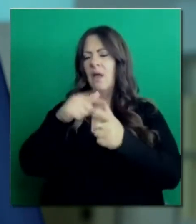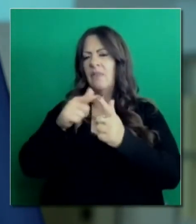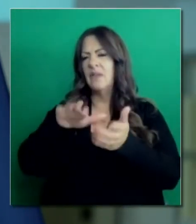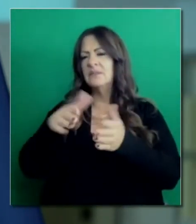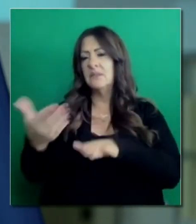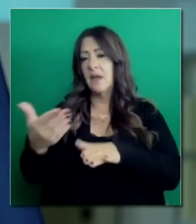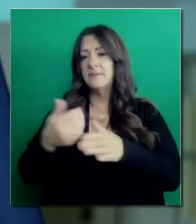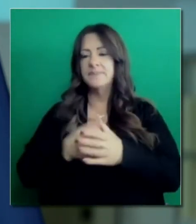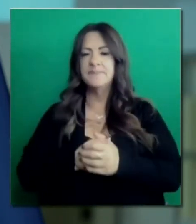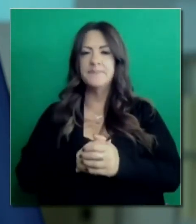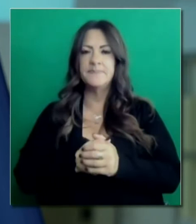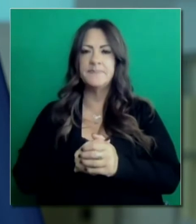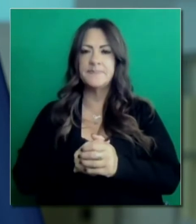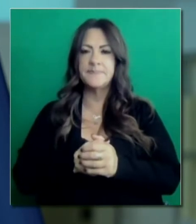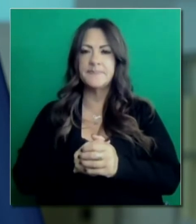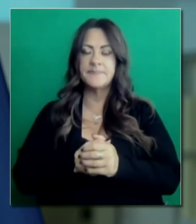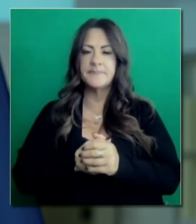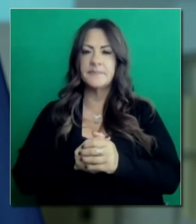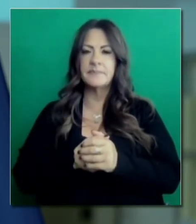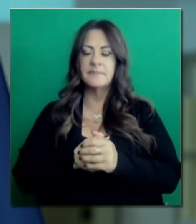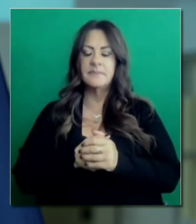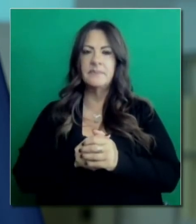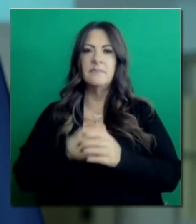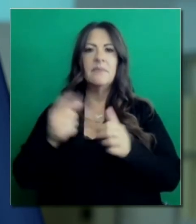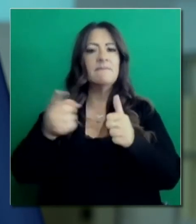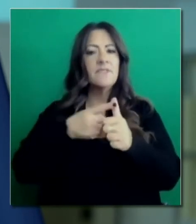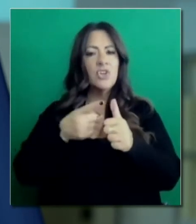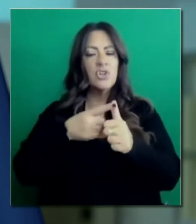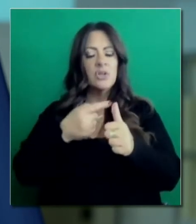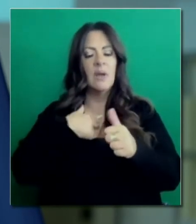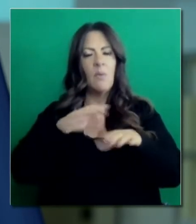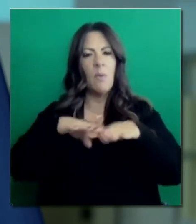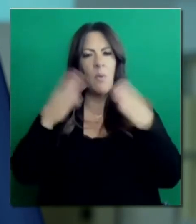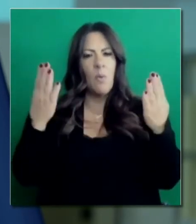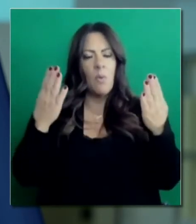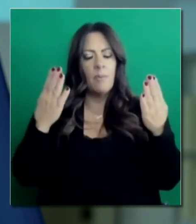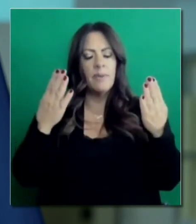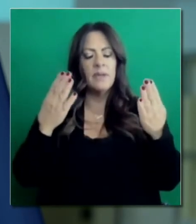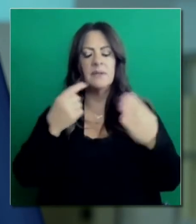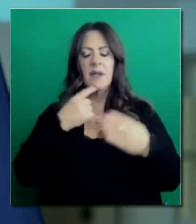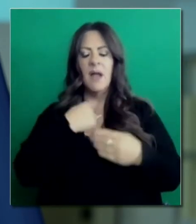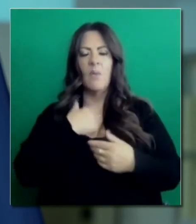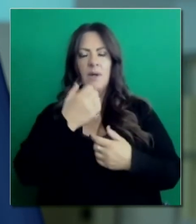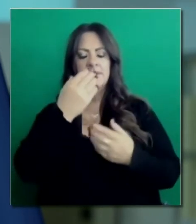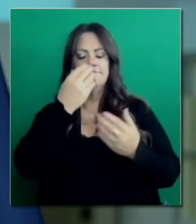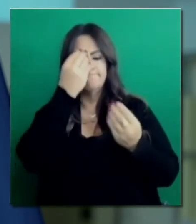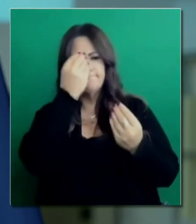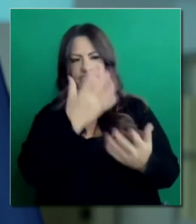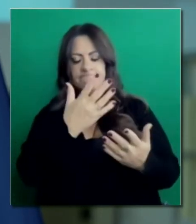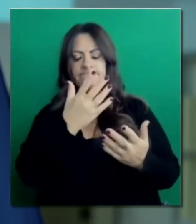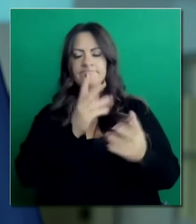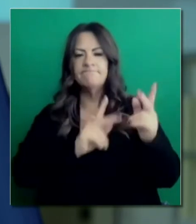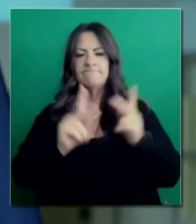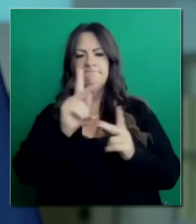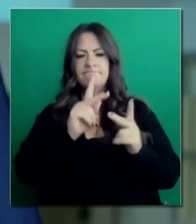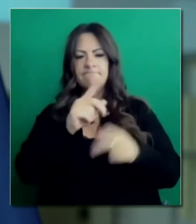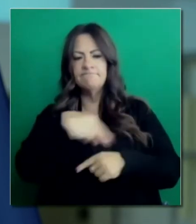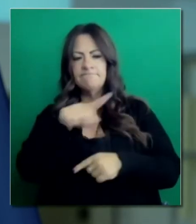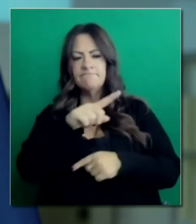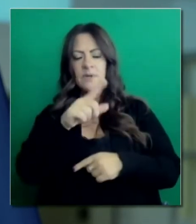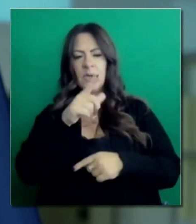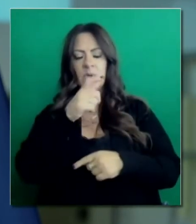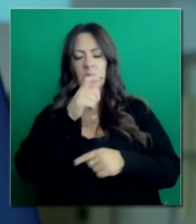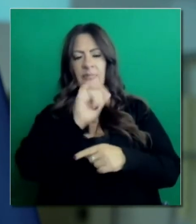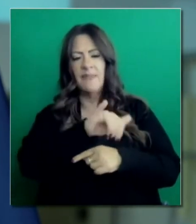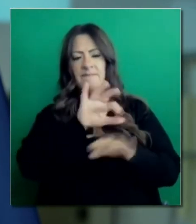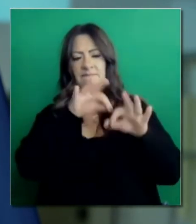Let me begin by just sharing condolences with the individuals, loved ones who life was lost in Placer. We are aware of the